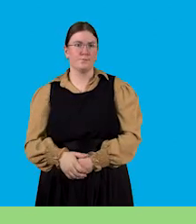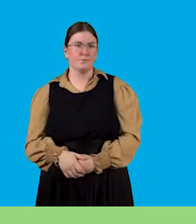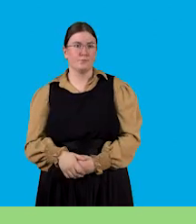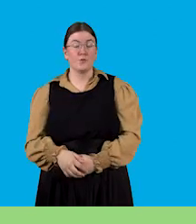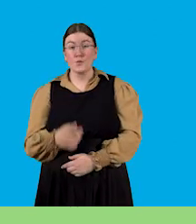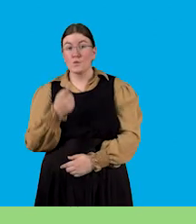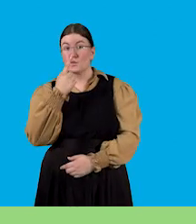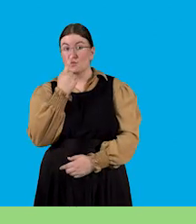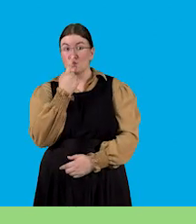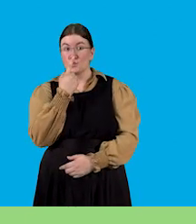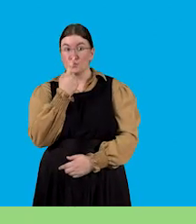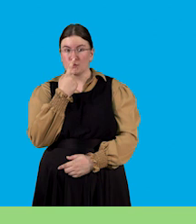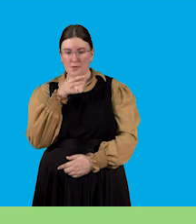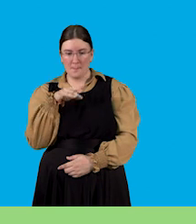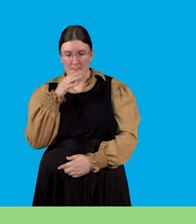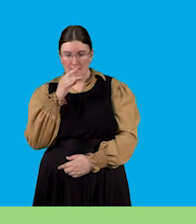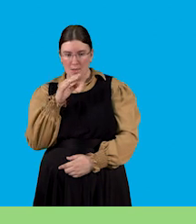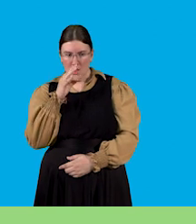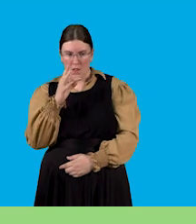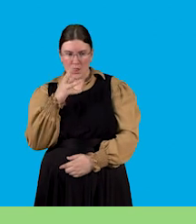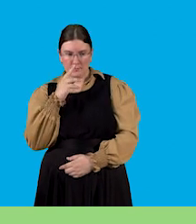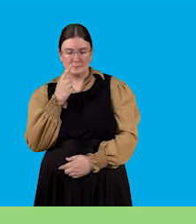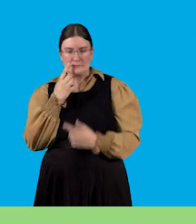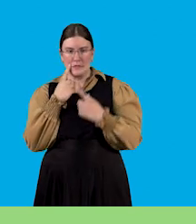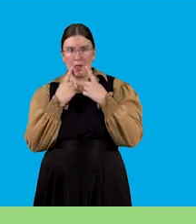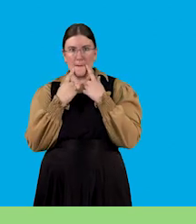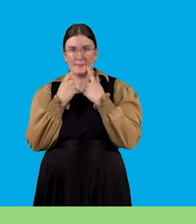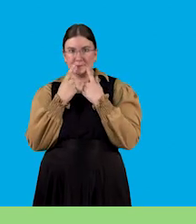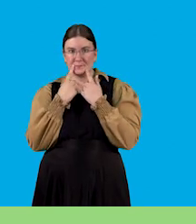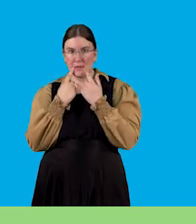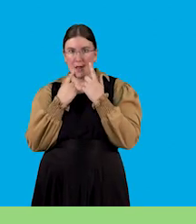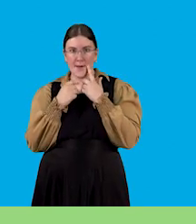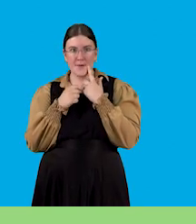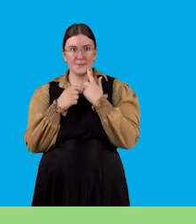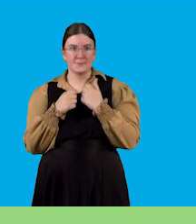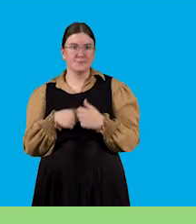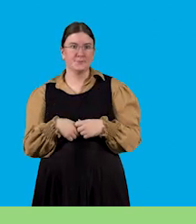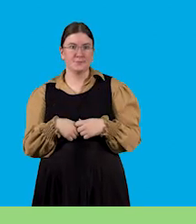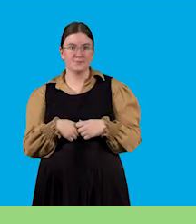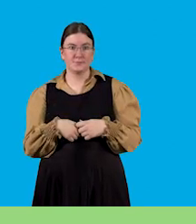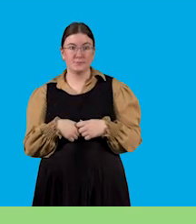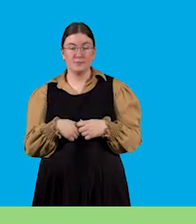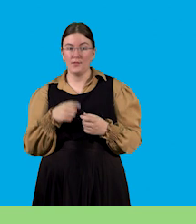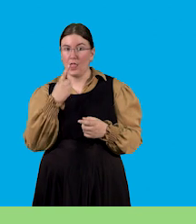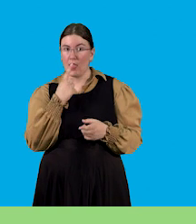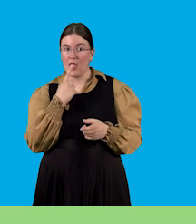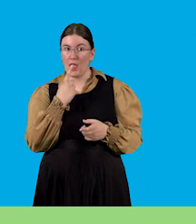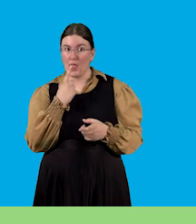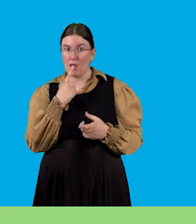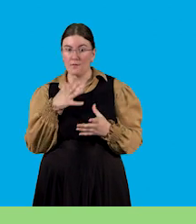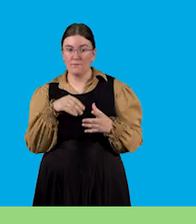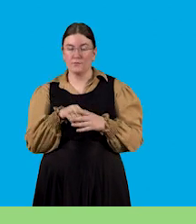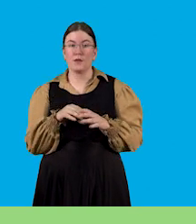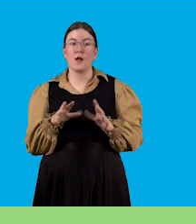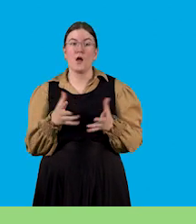Your nose will be attracted to the smell of the food. And then your tongue will be